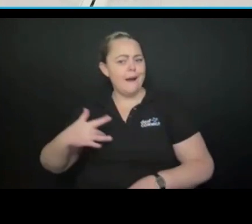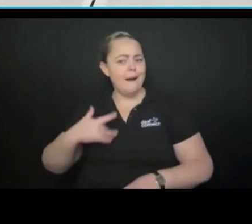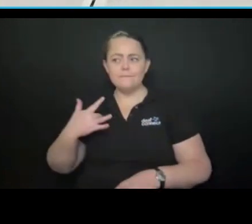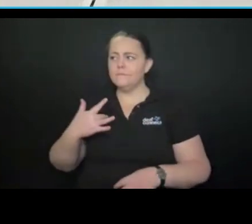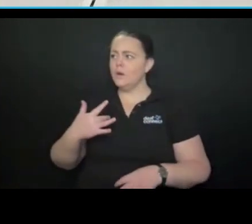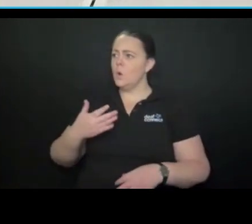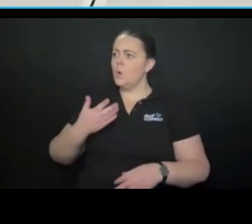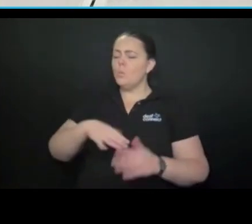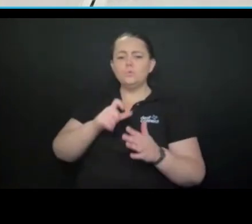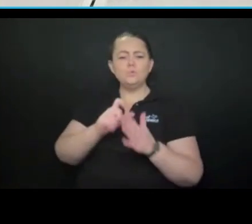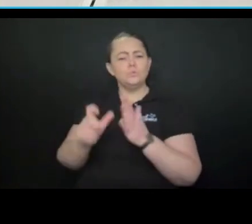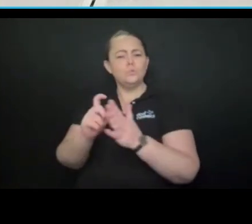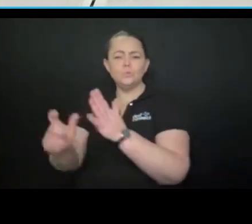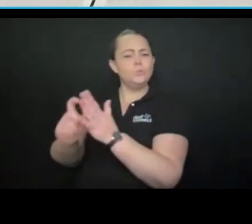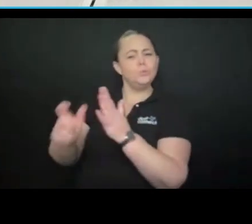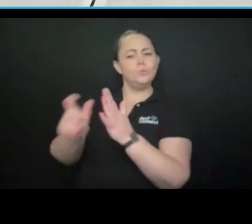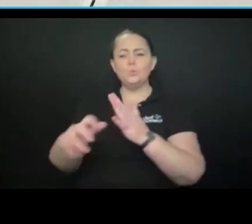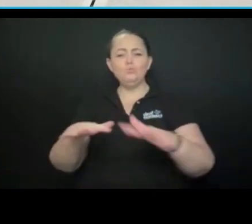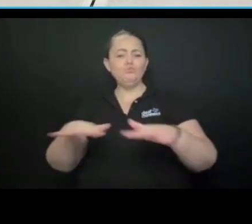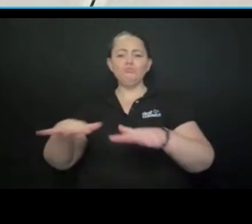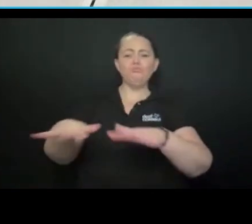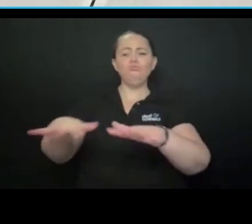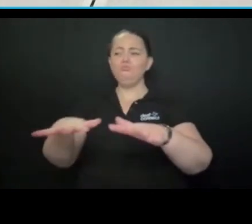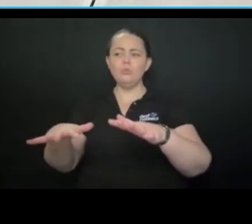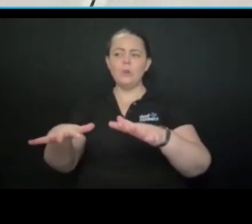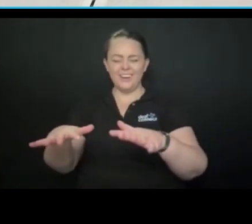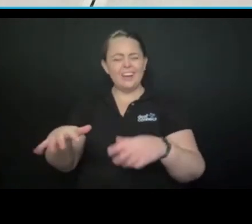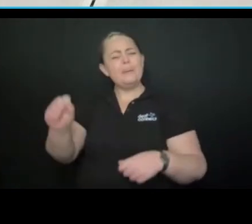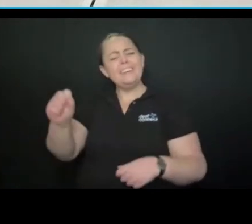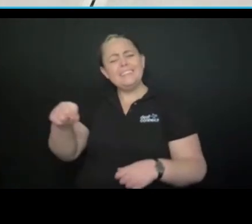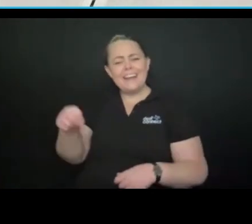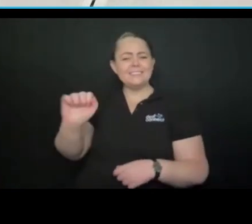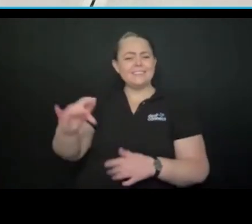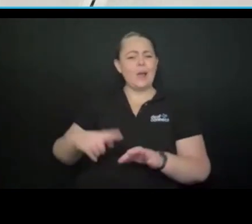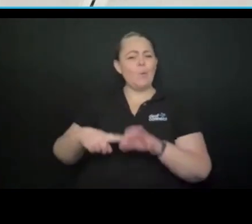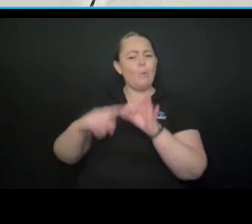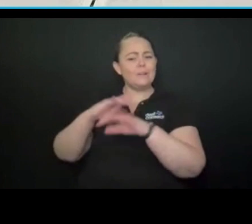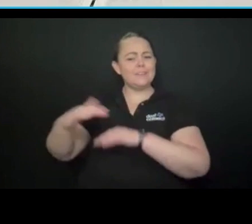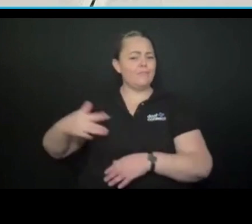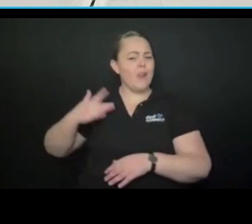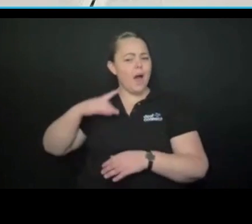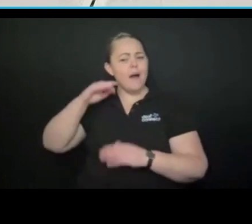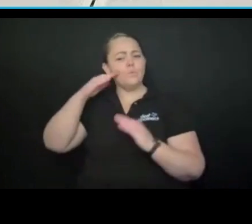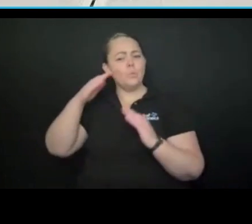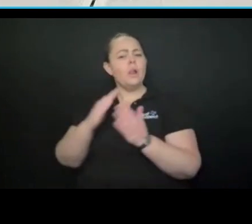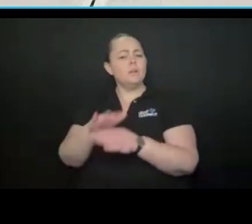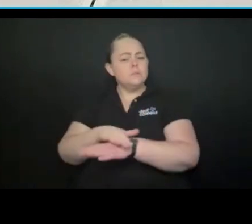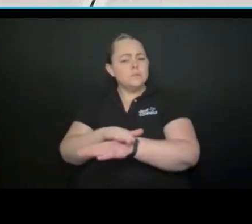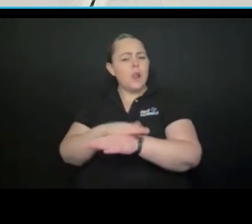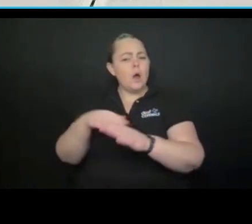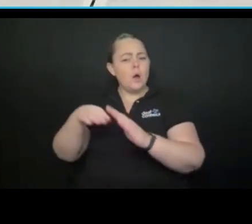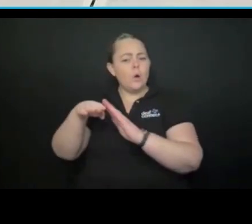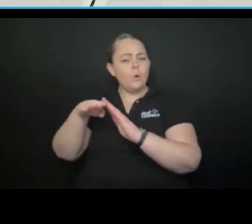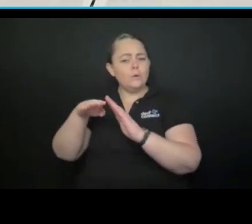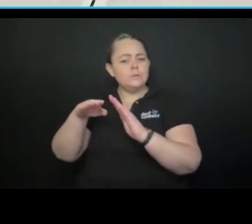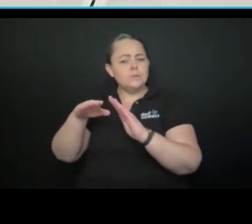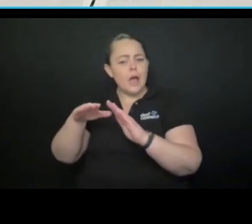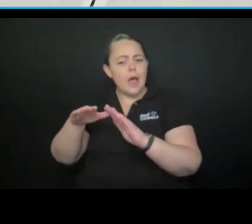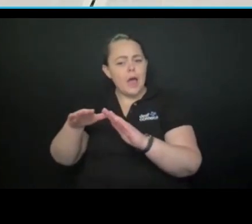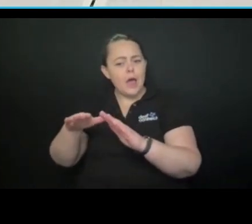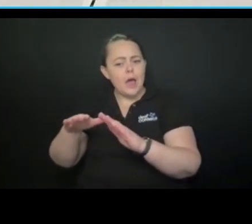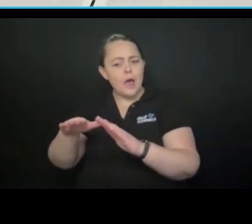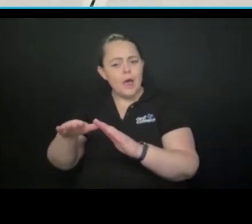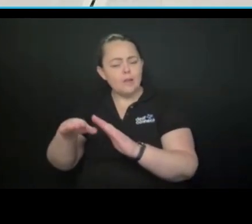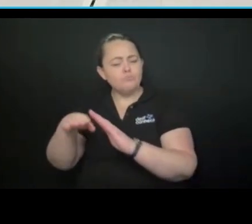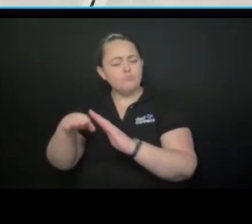to decline, and we are well aware of that. However, even in residential aged care, through strategies such as reablement, the compression